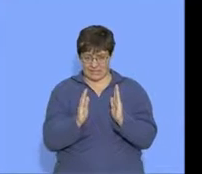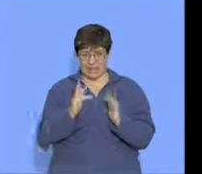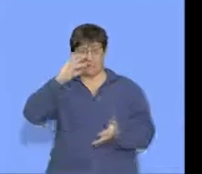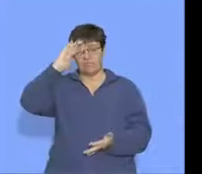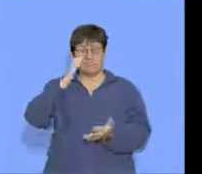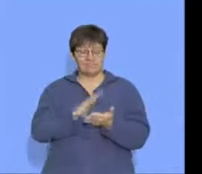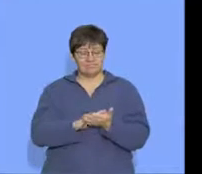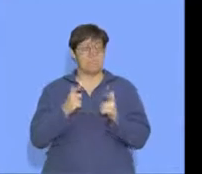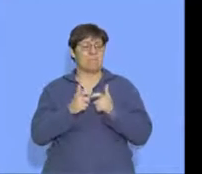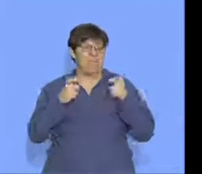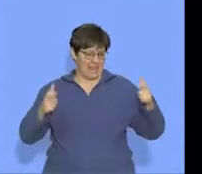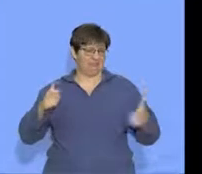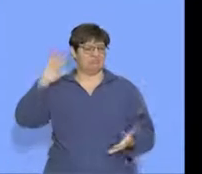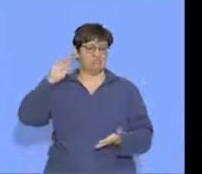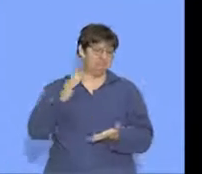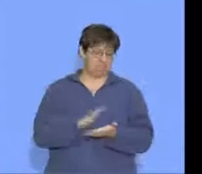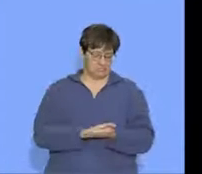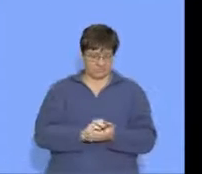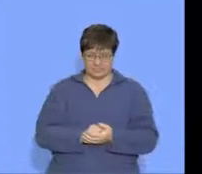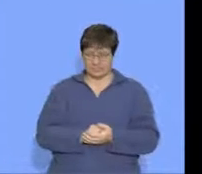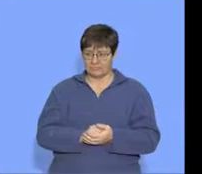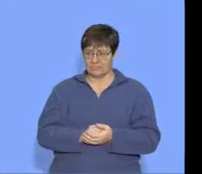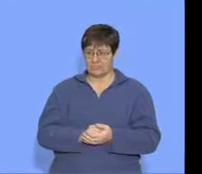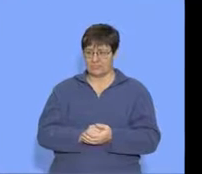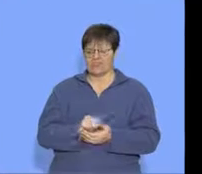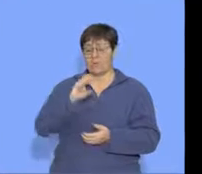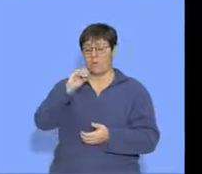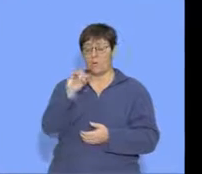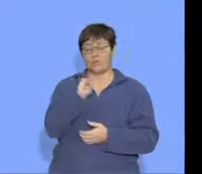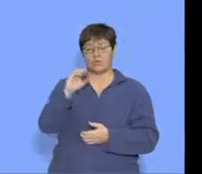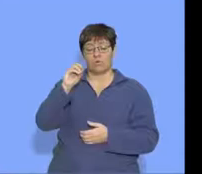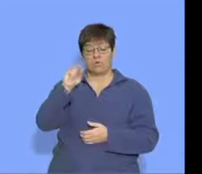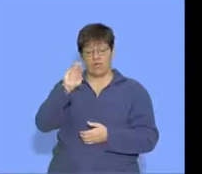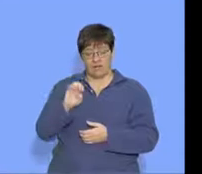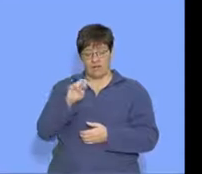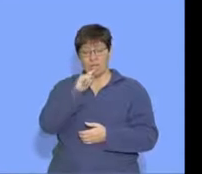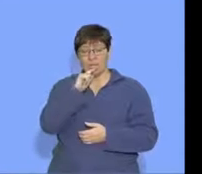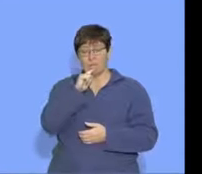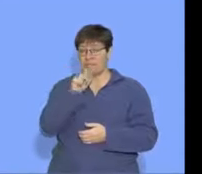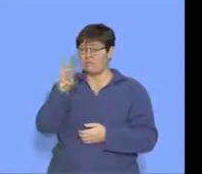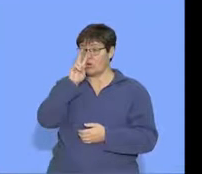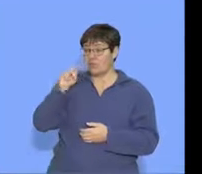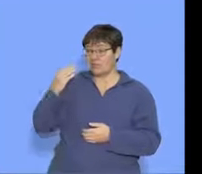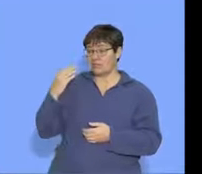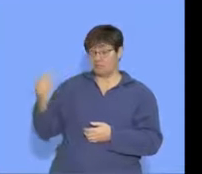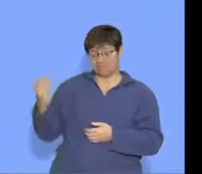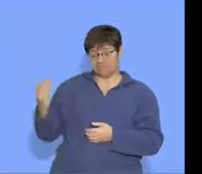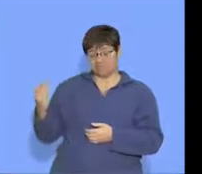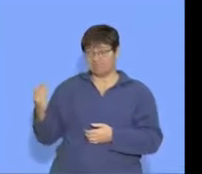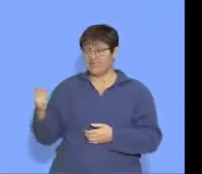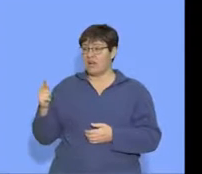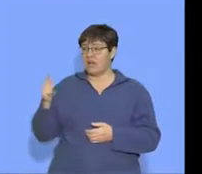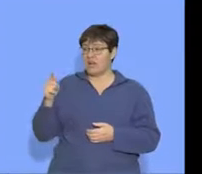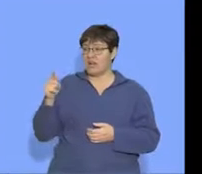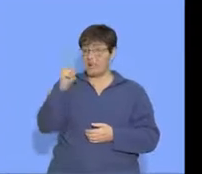the greatest. Now guys, it's pointing to the ozone, so we've got to make sure that we interpret the correct graph. So let's identify. So